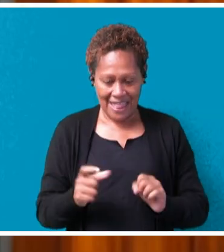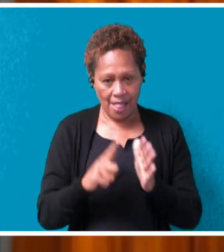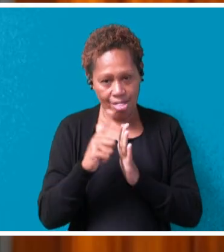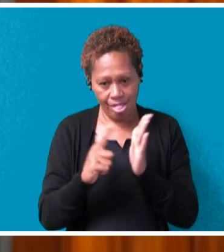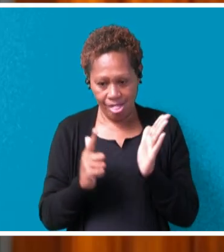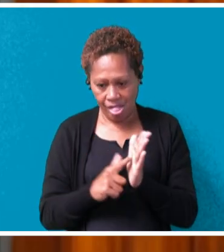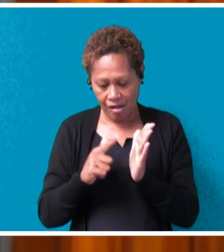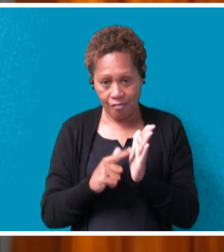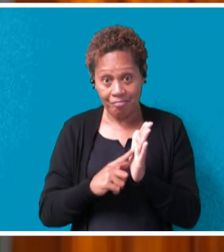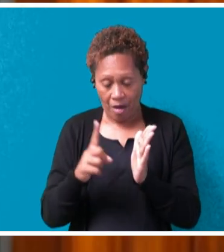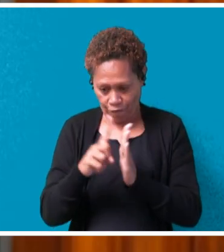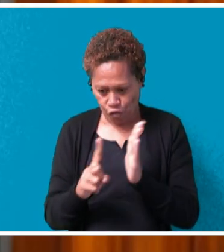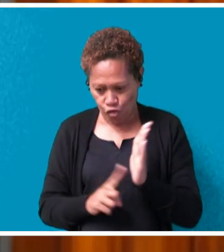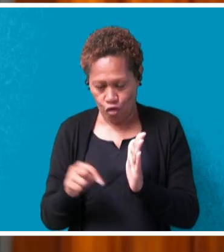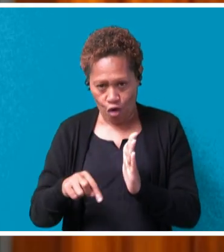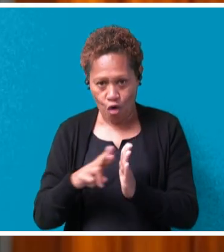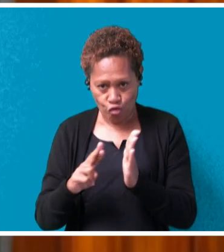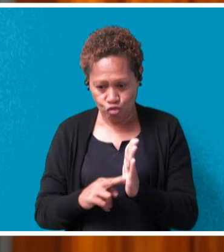nation. They are